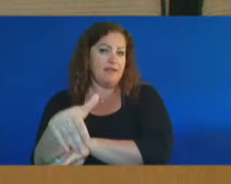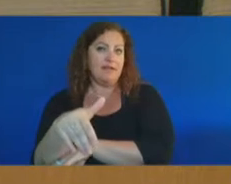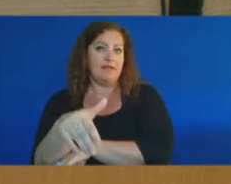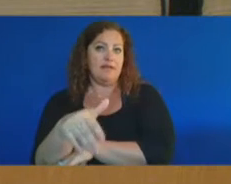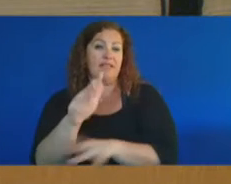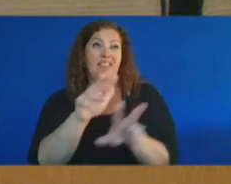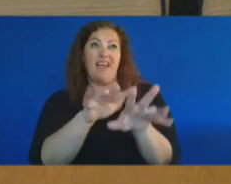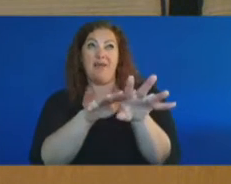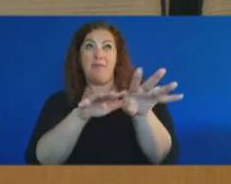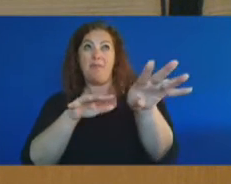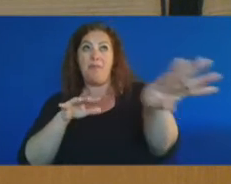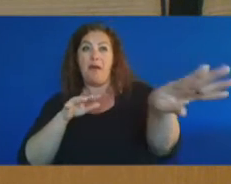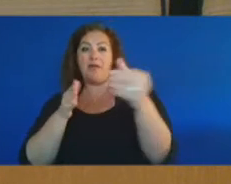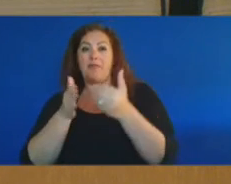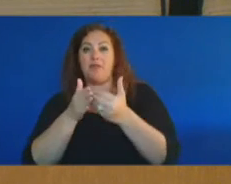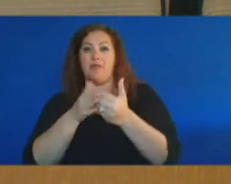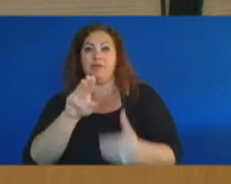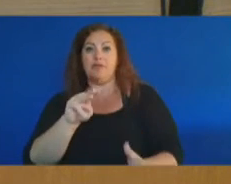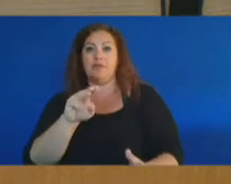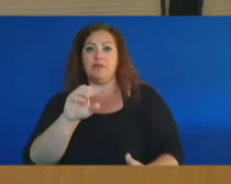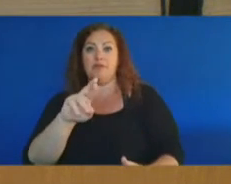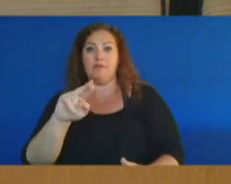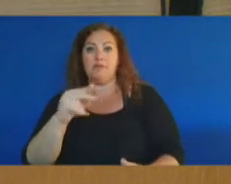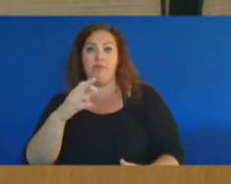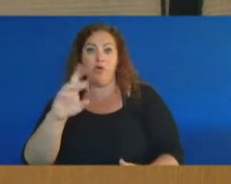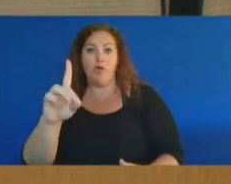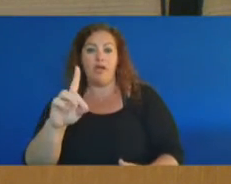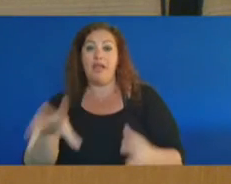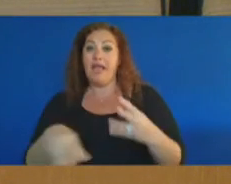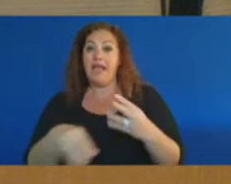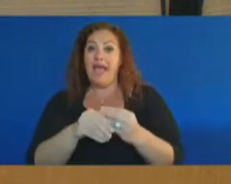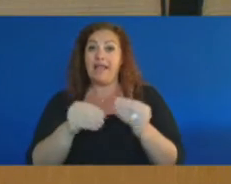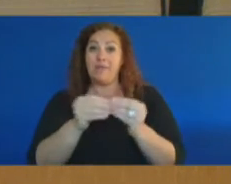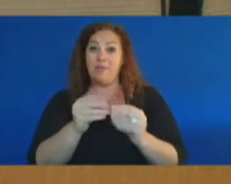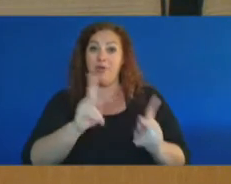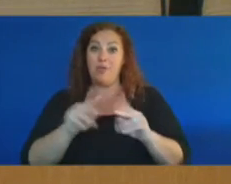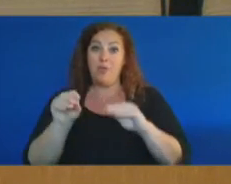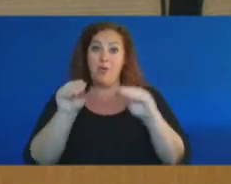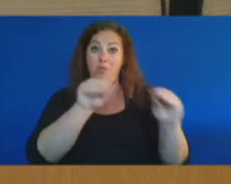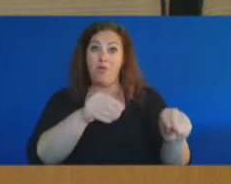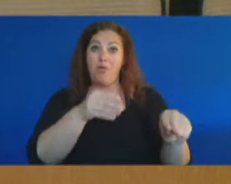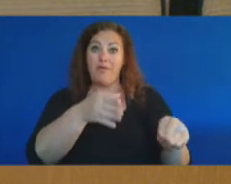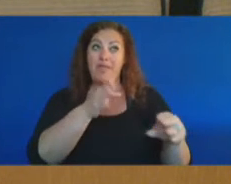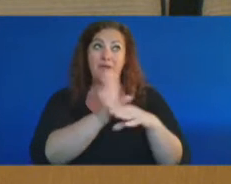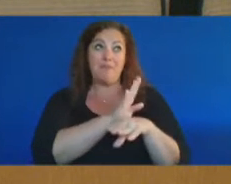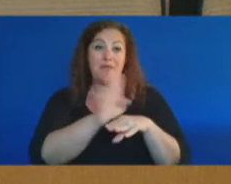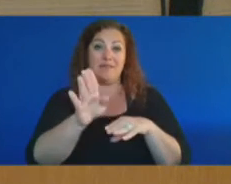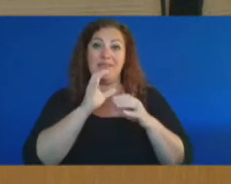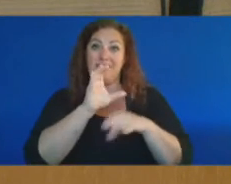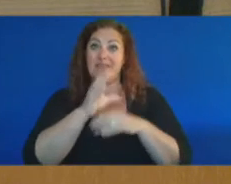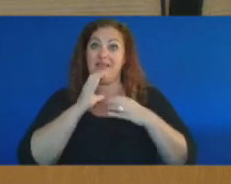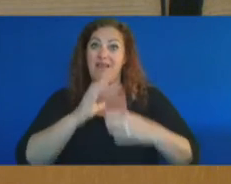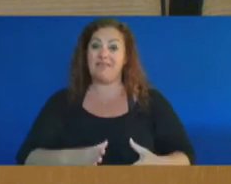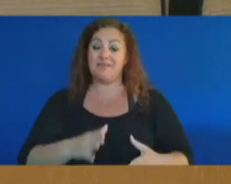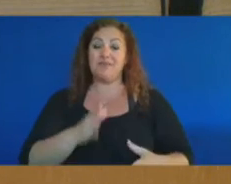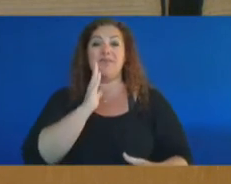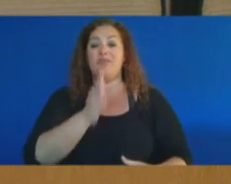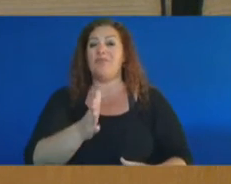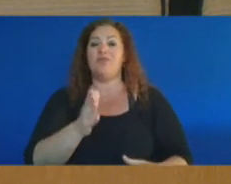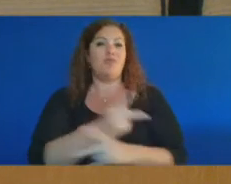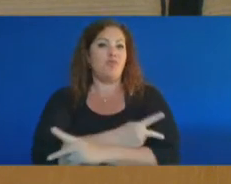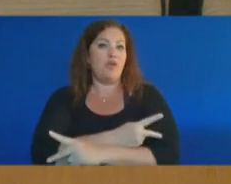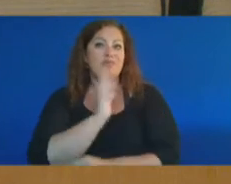close to Morehead adding large numbers of residents businesses and their customers are going to make things even